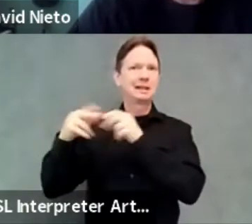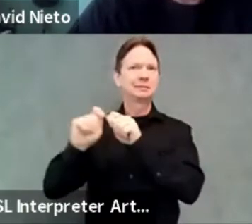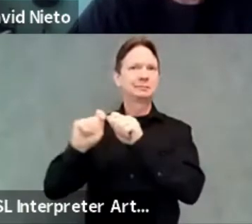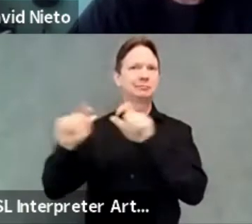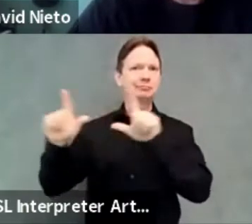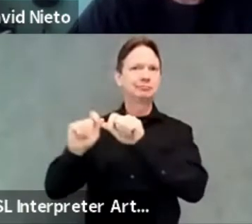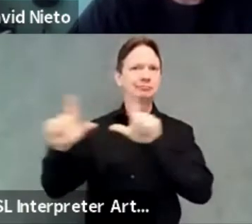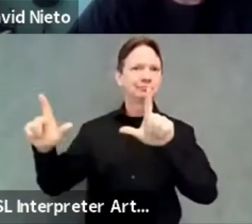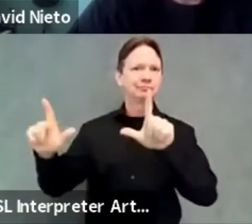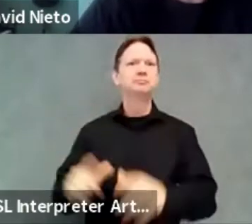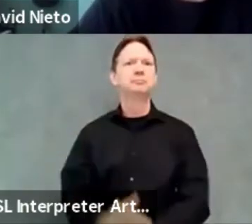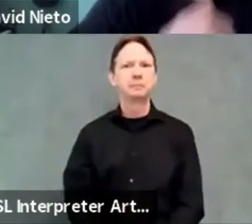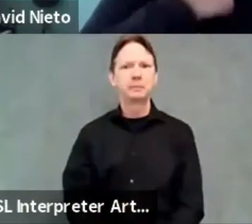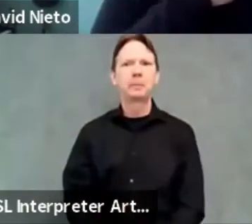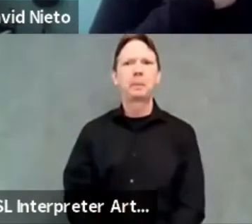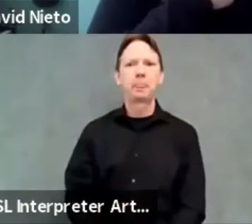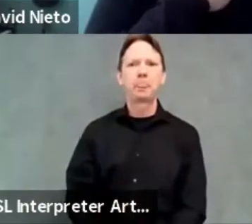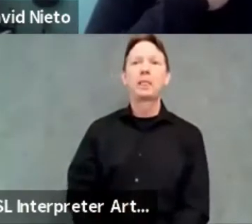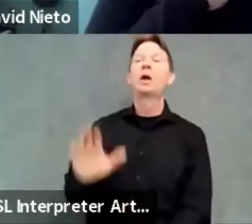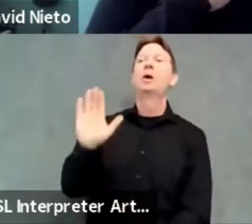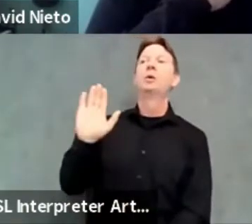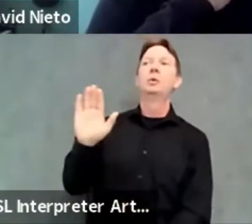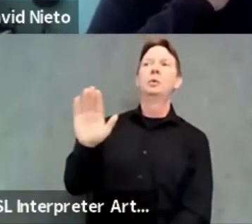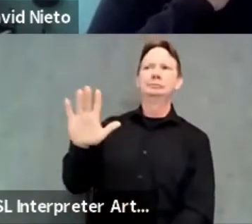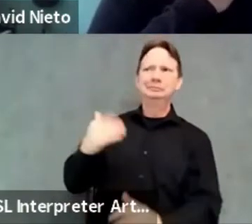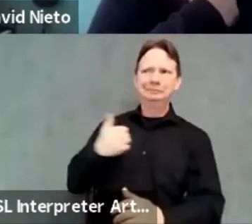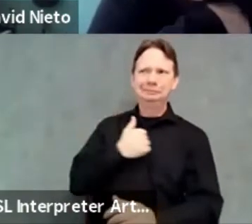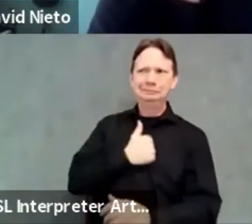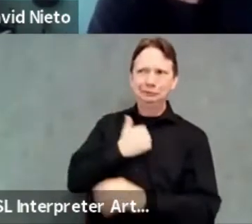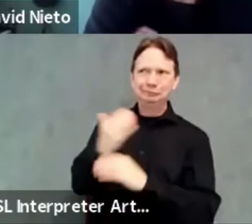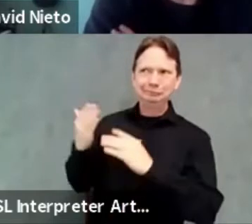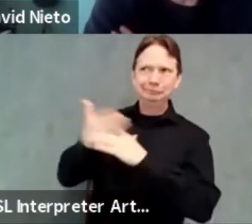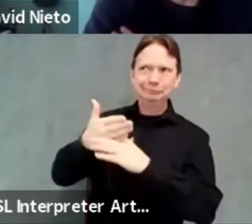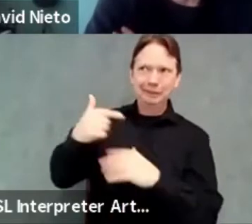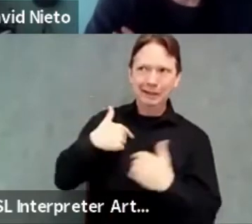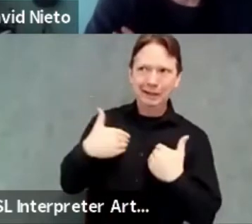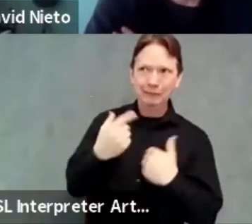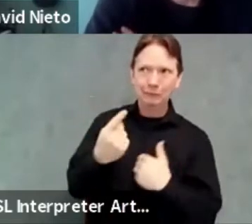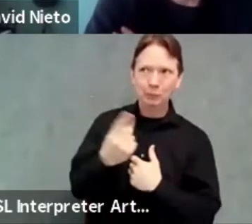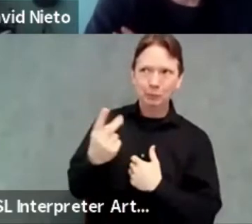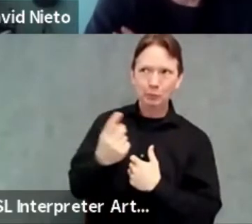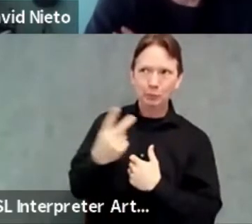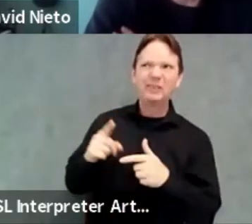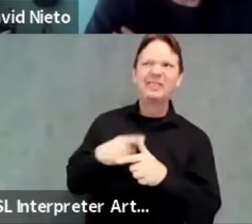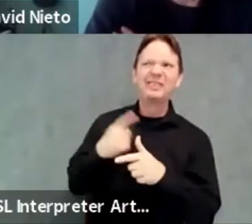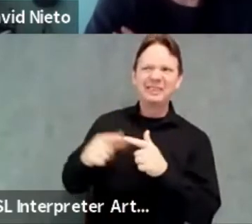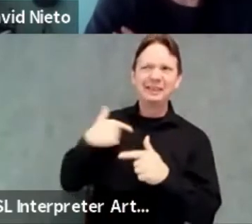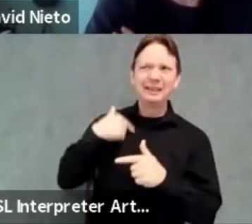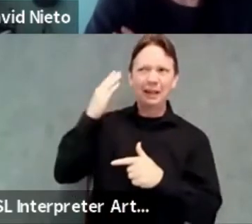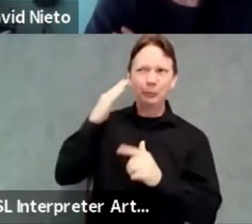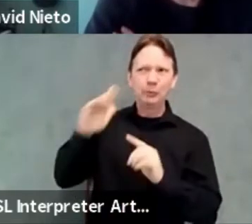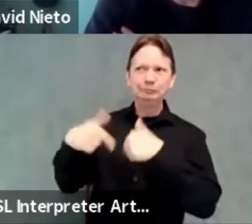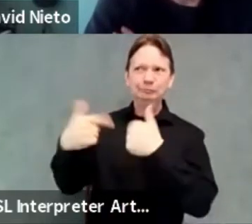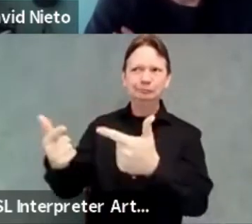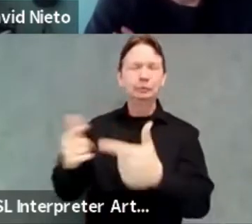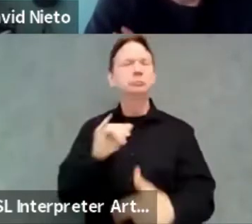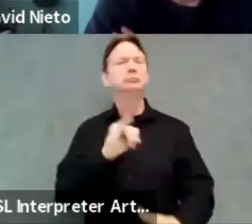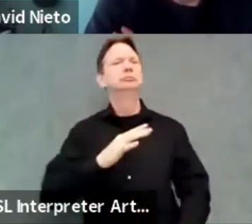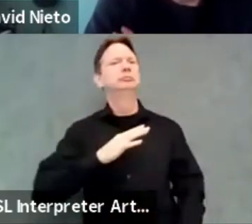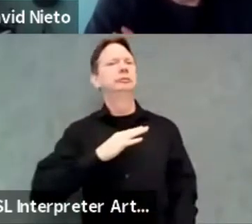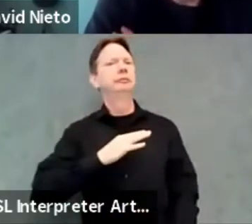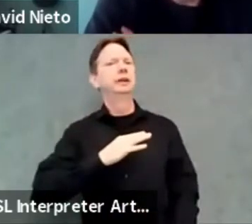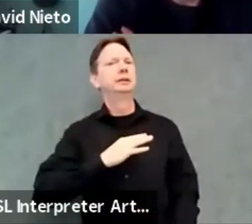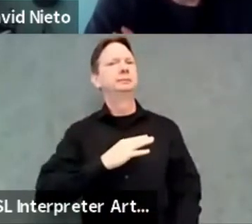I've got a couple, and then I'll turn it to you. I'll do the policies and right, okay, yes, okay, sorry, yes. And the SIG-EC will talk about the best practices and advice.